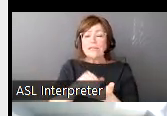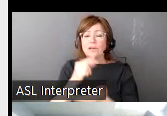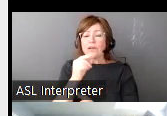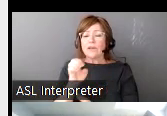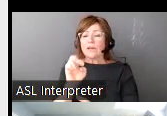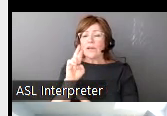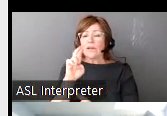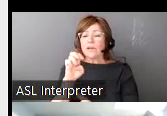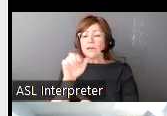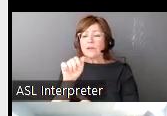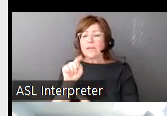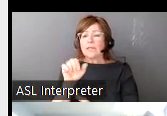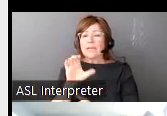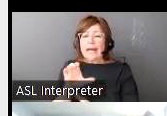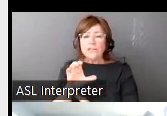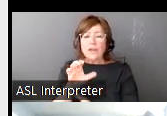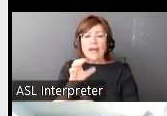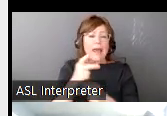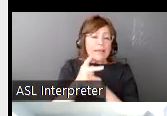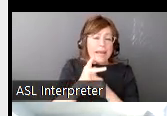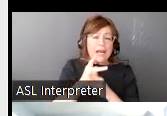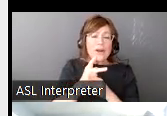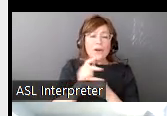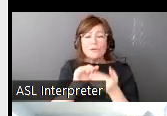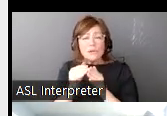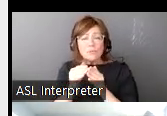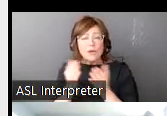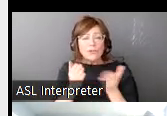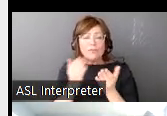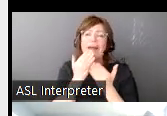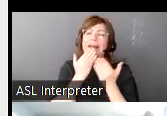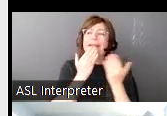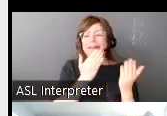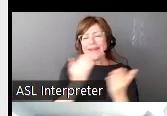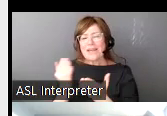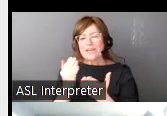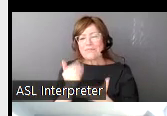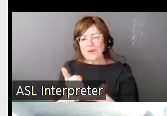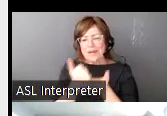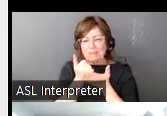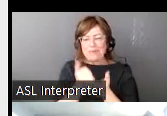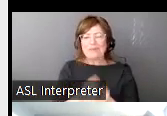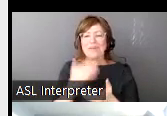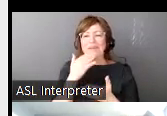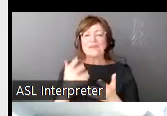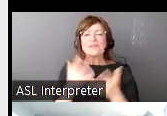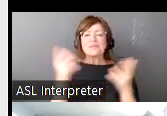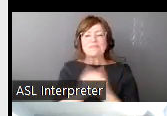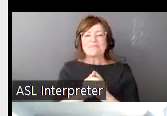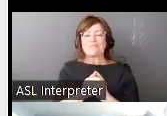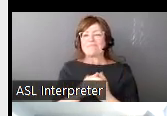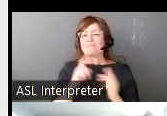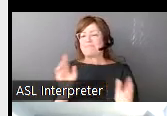for Immigrant and Community Services, for assisting us with the project. Thank you so much. And I will stop